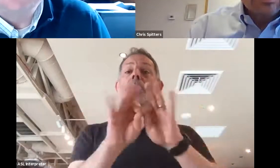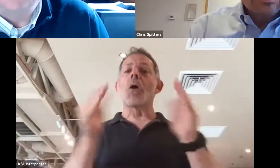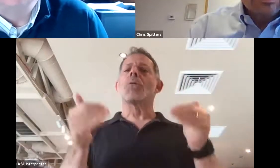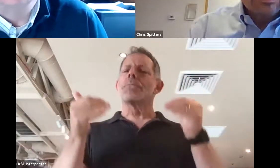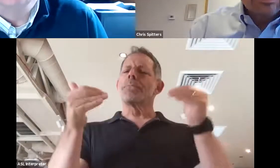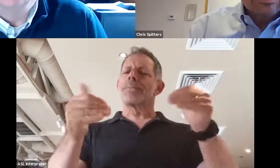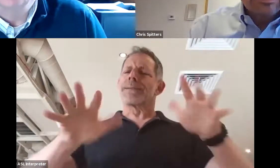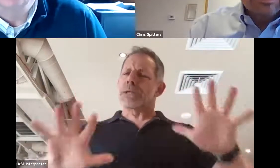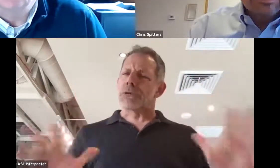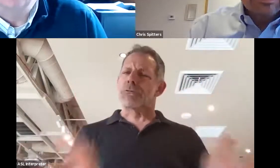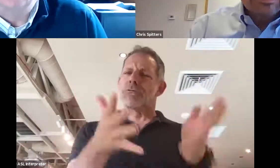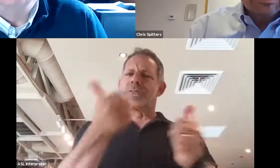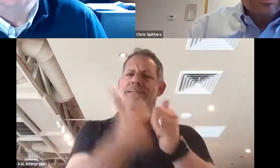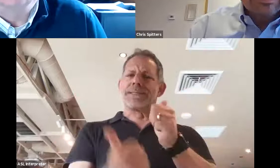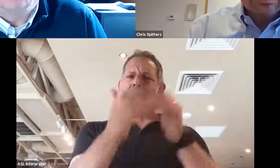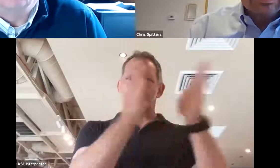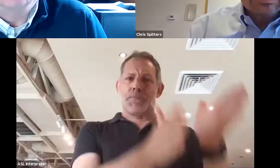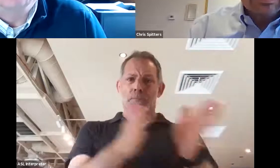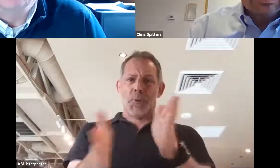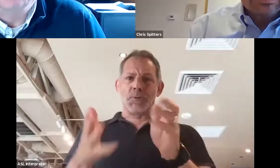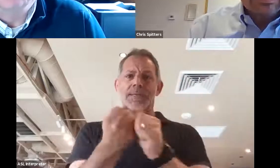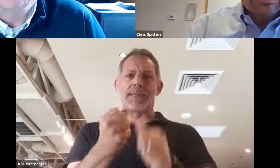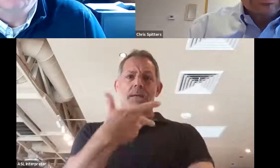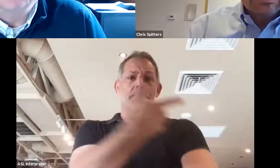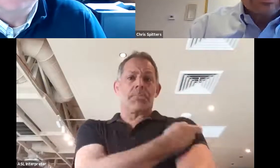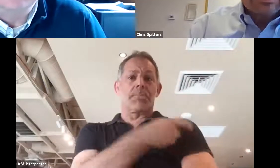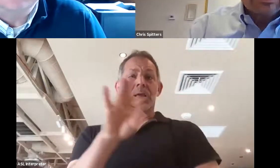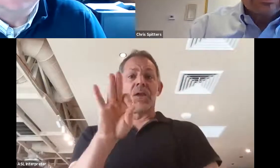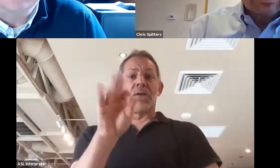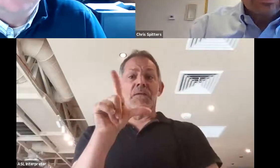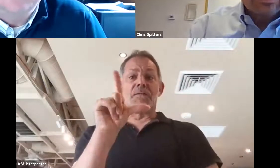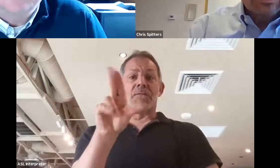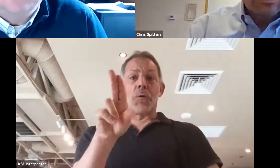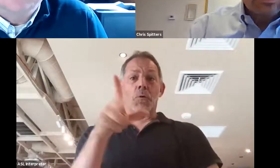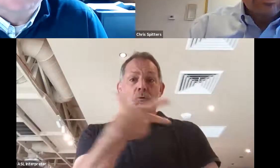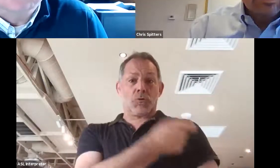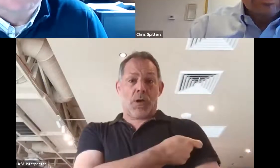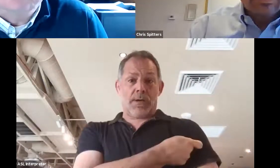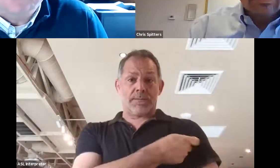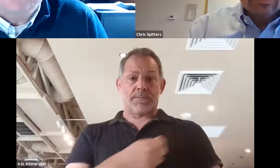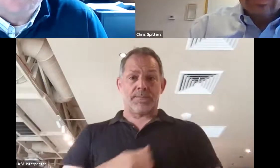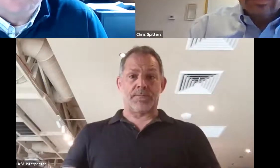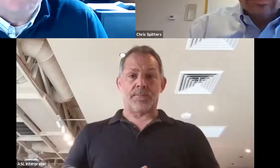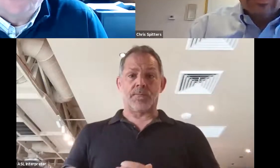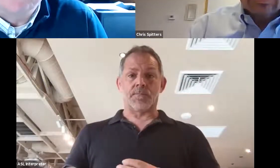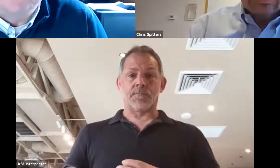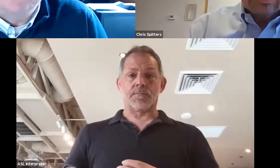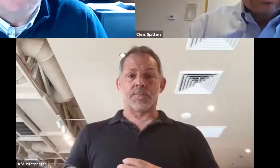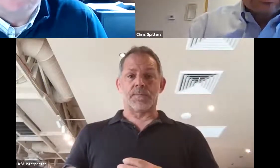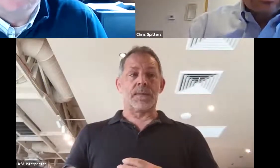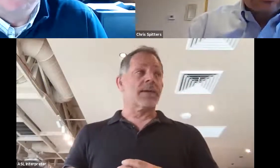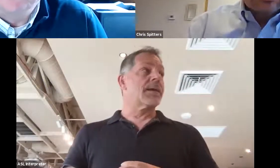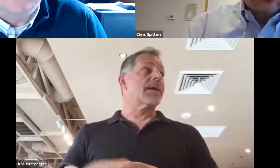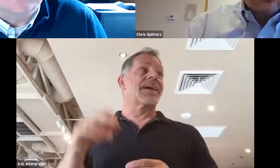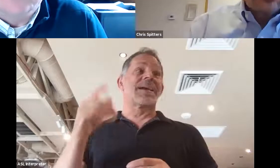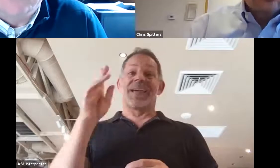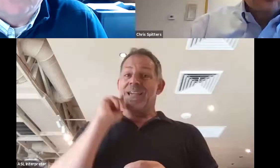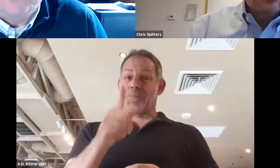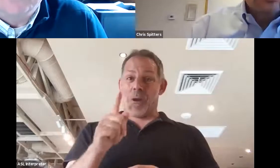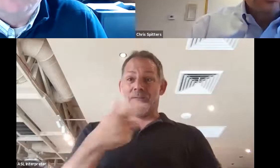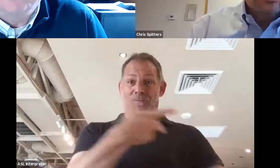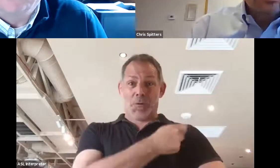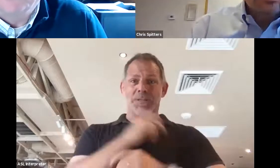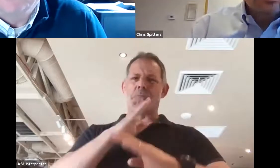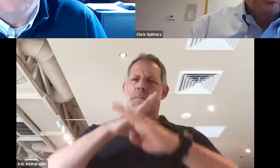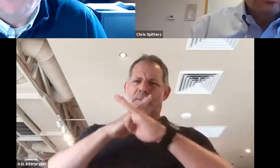reduce the chance for the flu to compound our problems with COVID-19. So it's been really impressive.